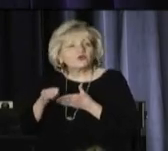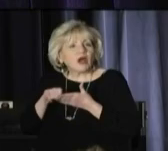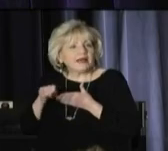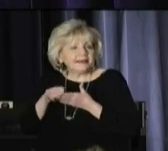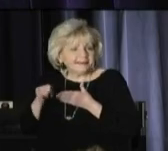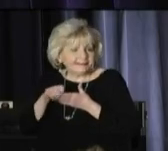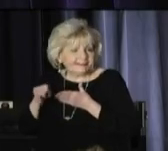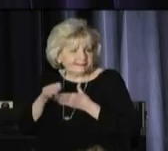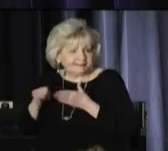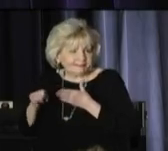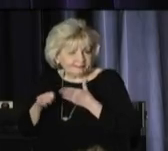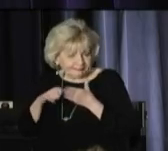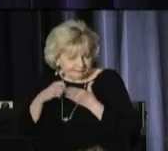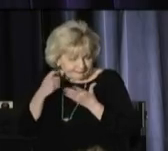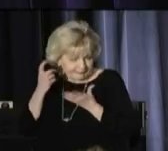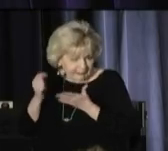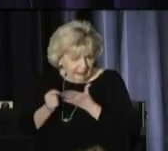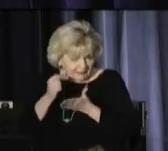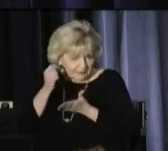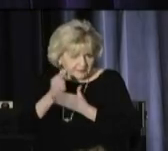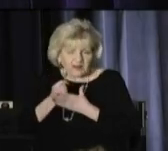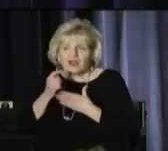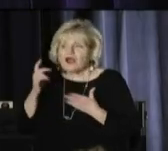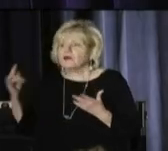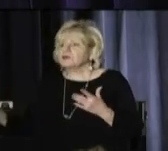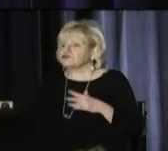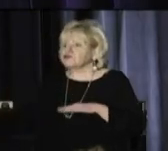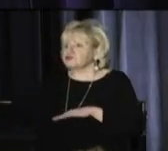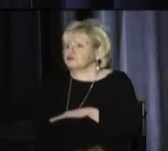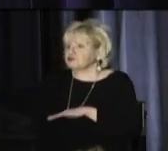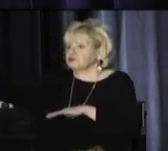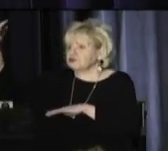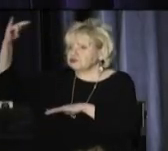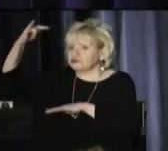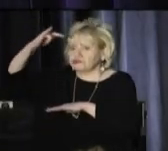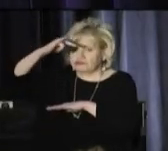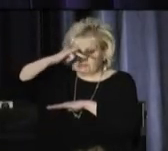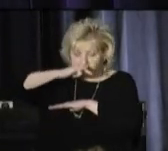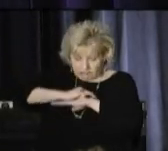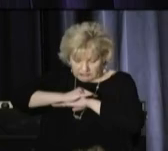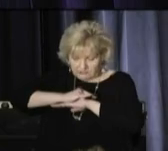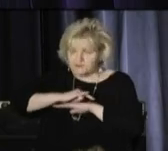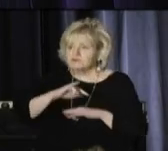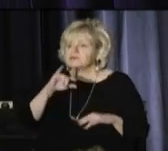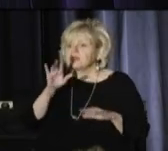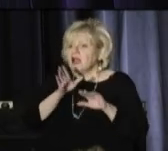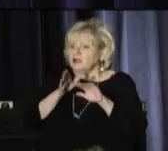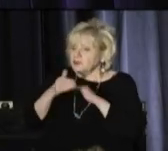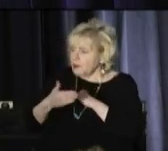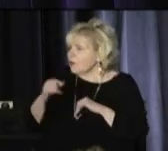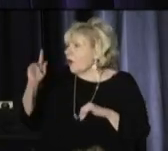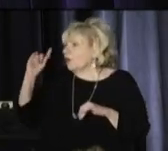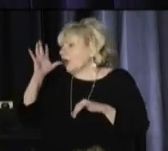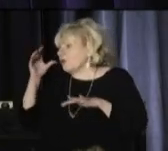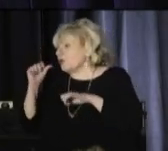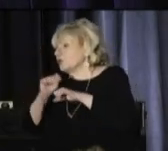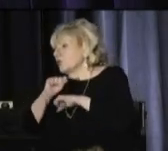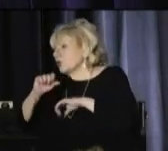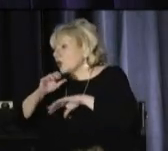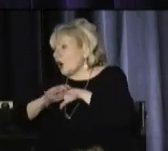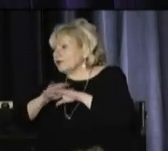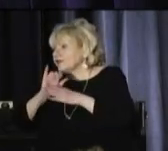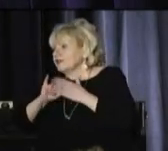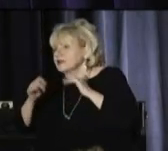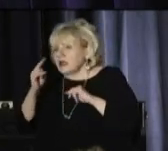And as soon as I got to Jamaica, I was gonna work on this memoir, you know, it's due in